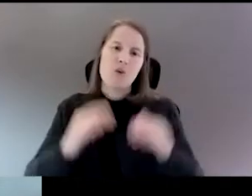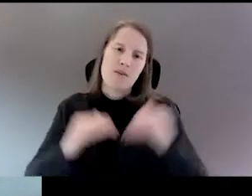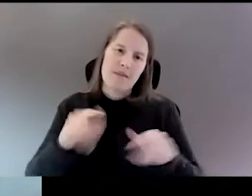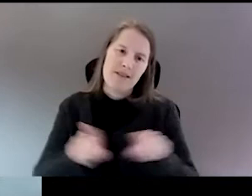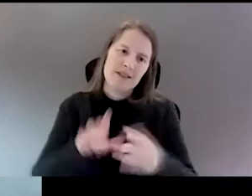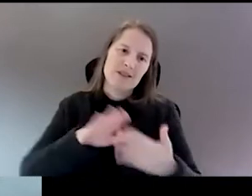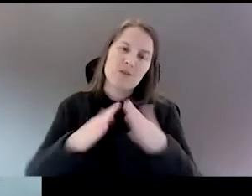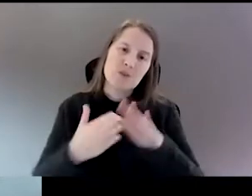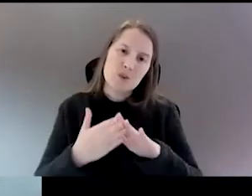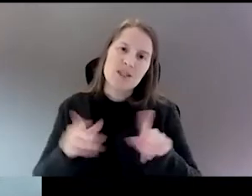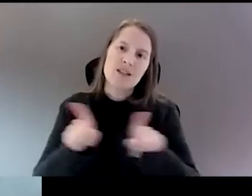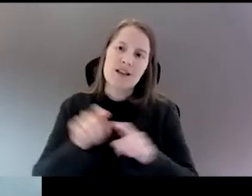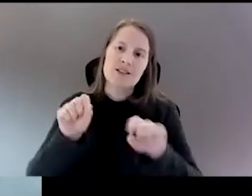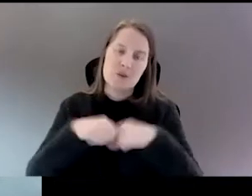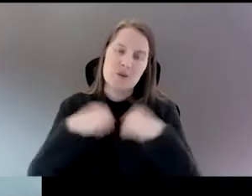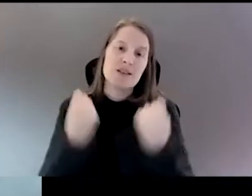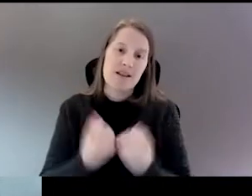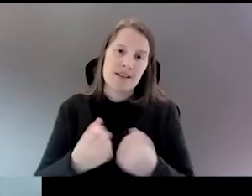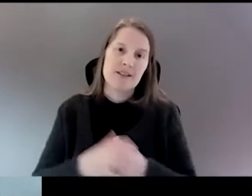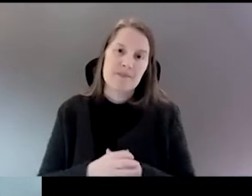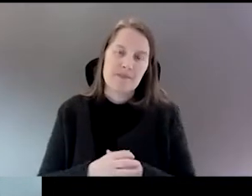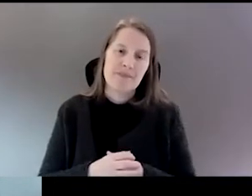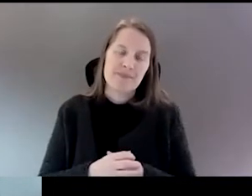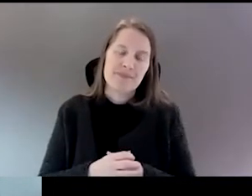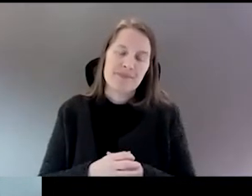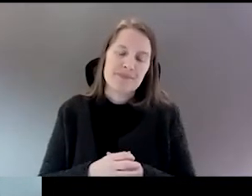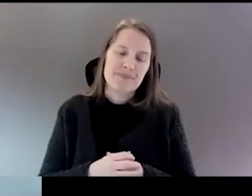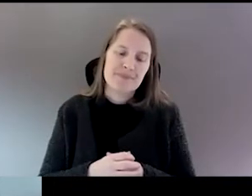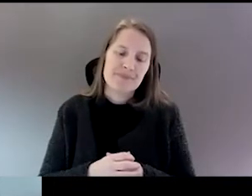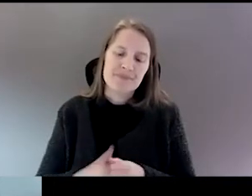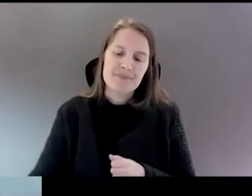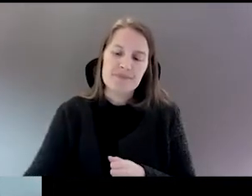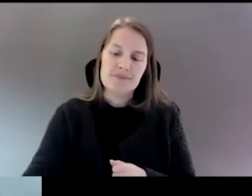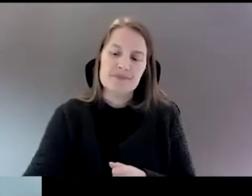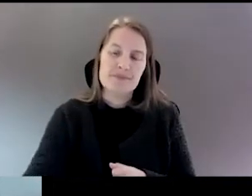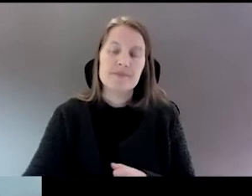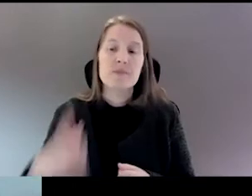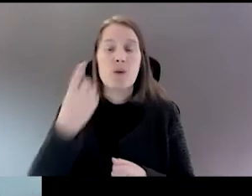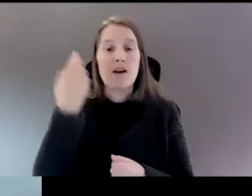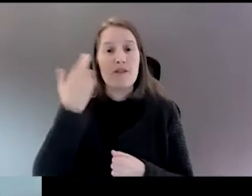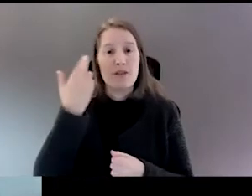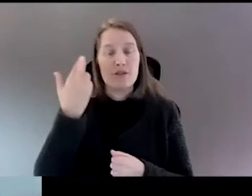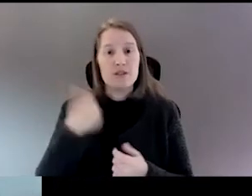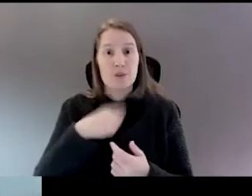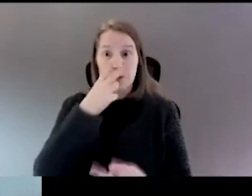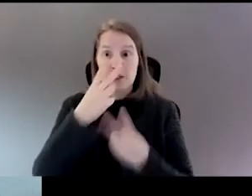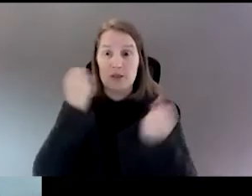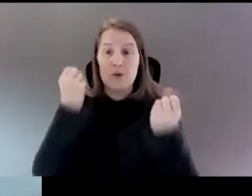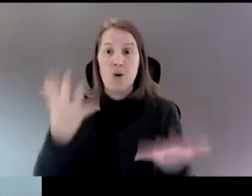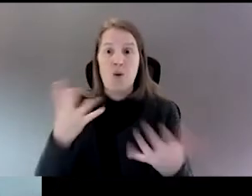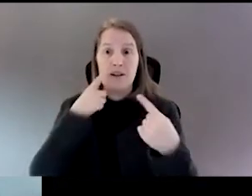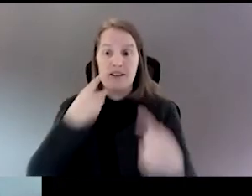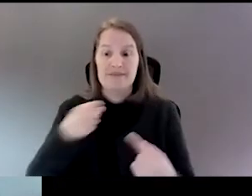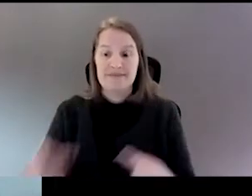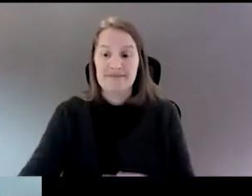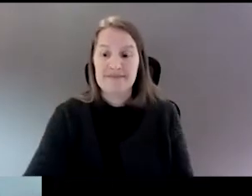society. I think perhaps one of the reasons that we are seeing so many of the struggles and disparities